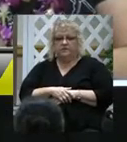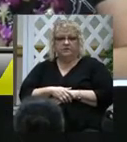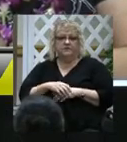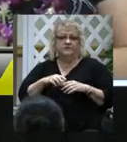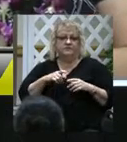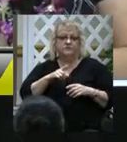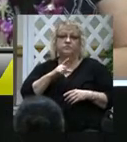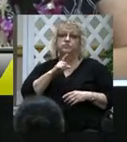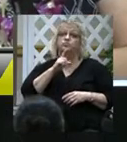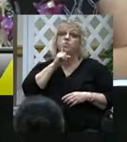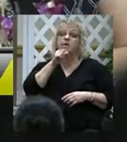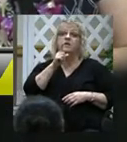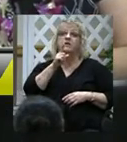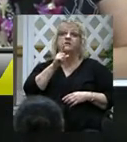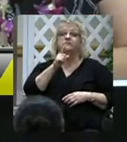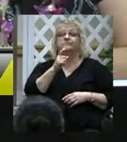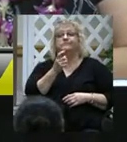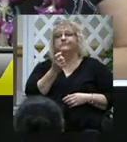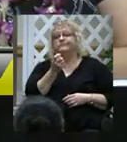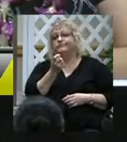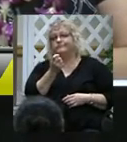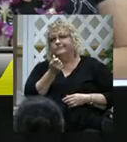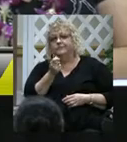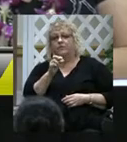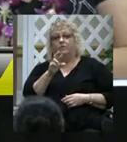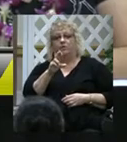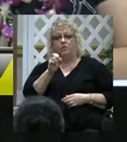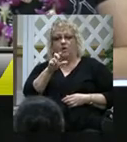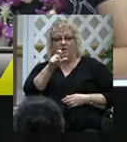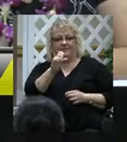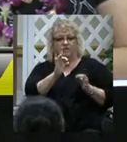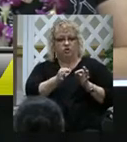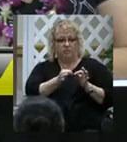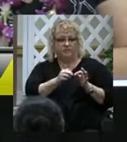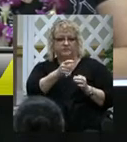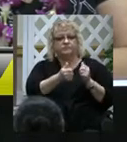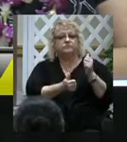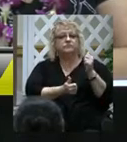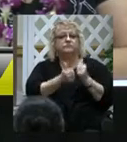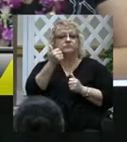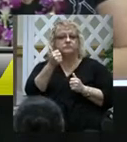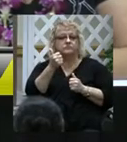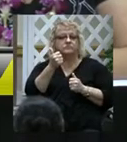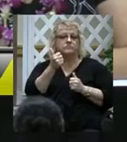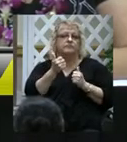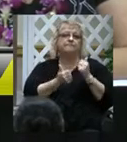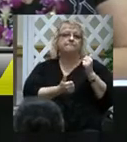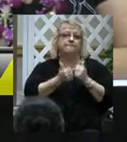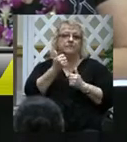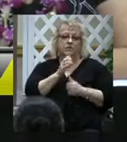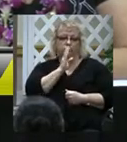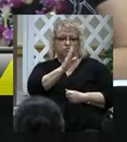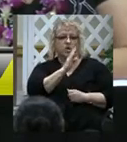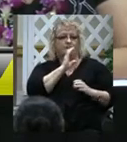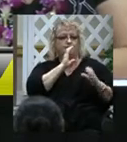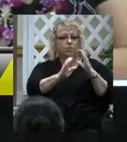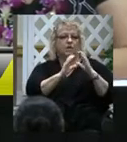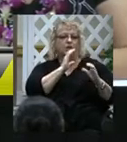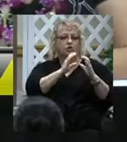The reality is they very seldom interpret. They do mostly is direct